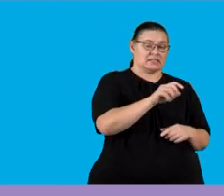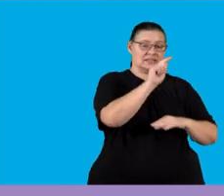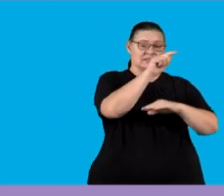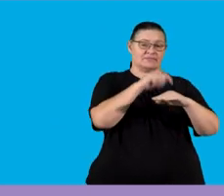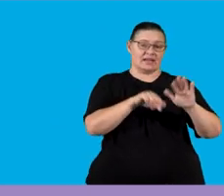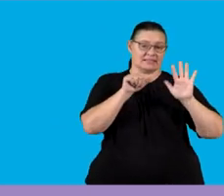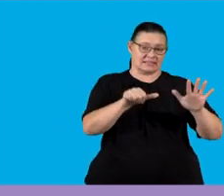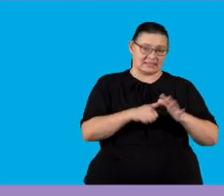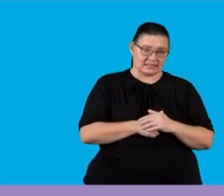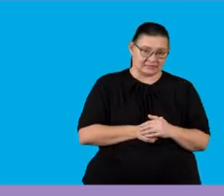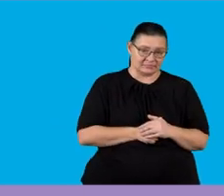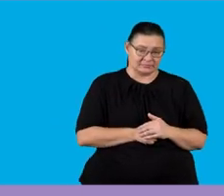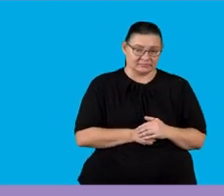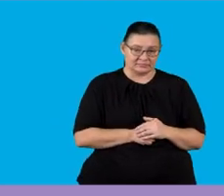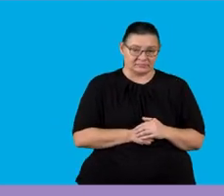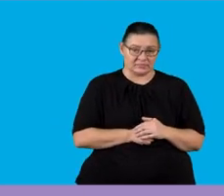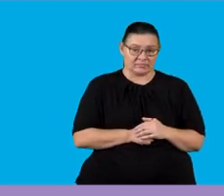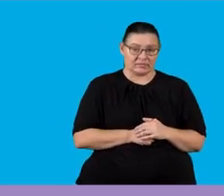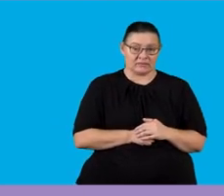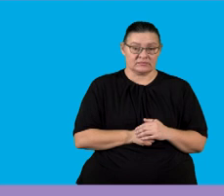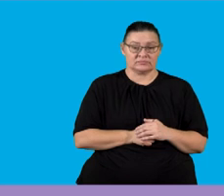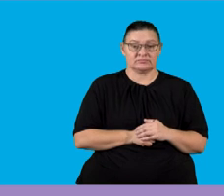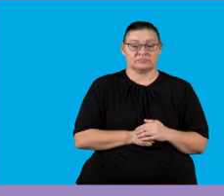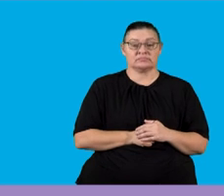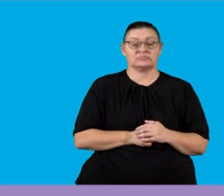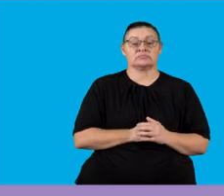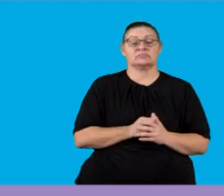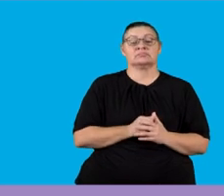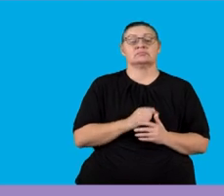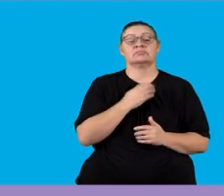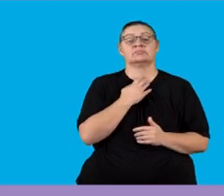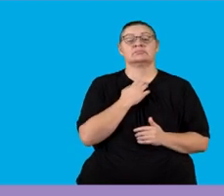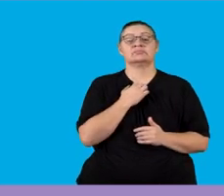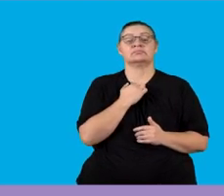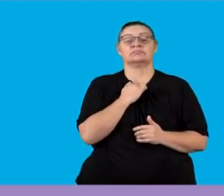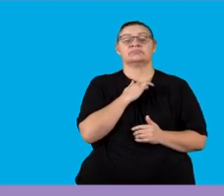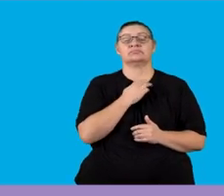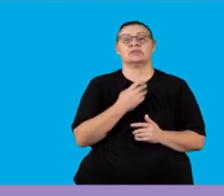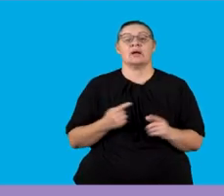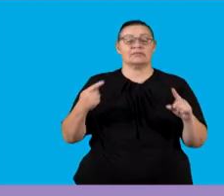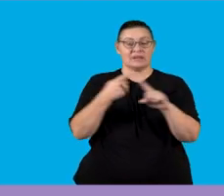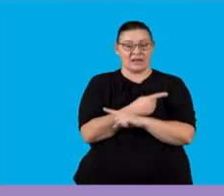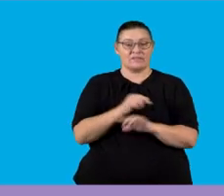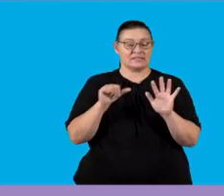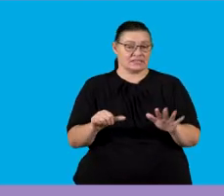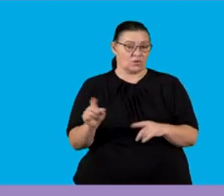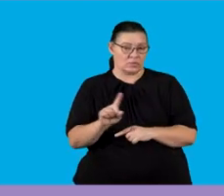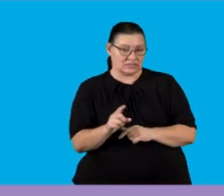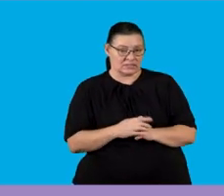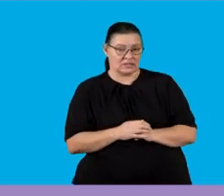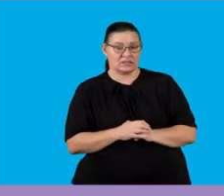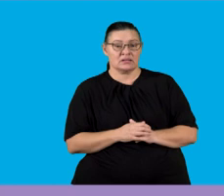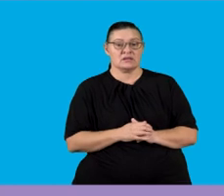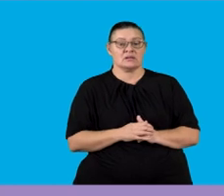is 1/6. And then we are going to be left with, of course, on your calculator, you can say 120 divided